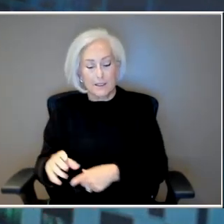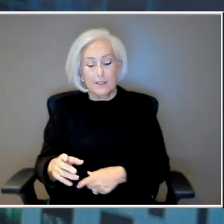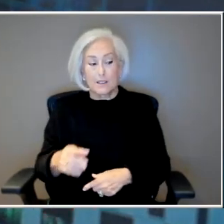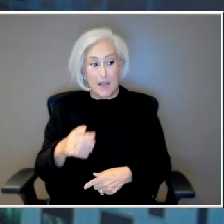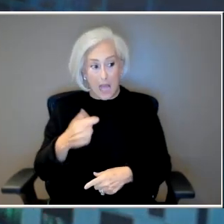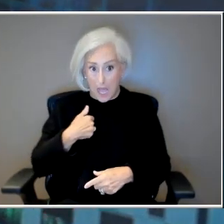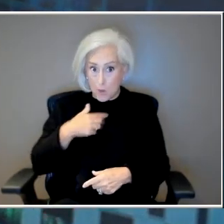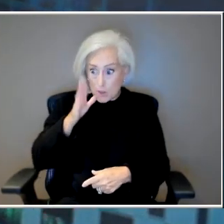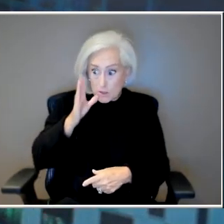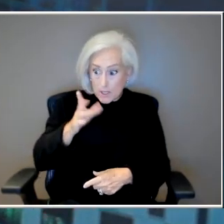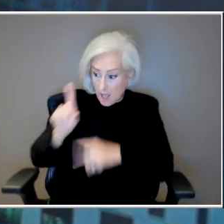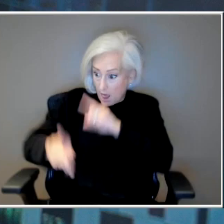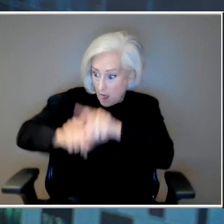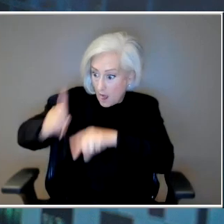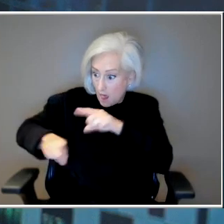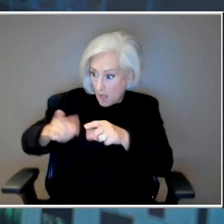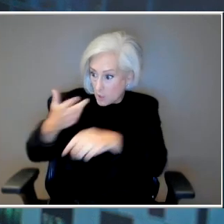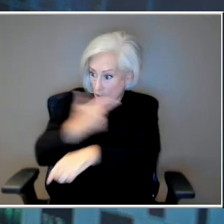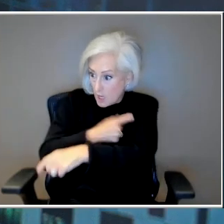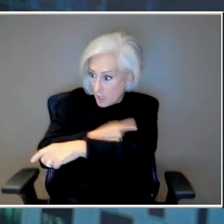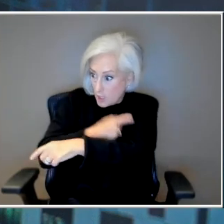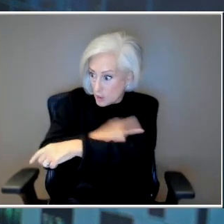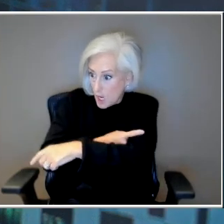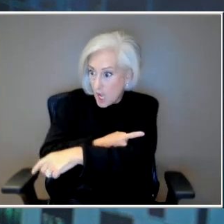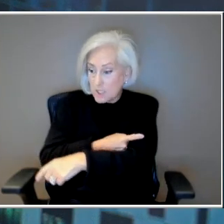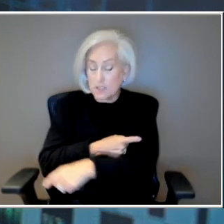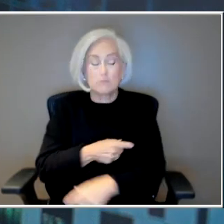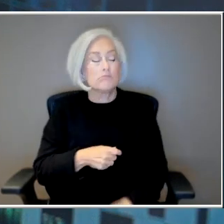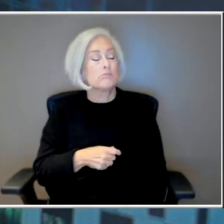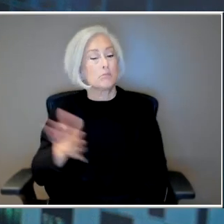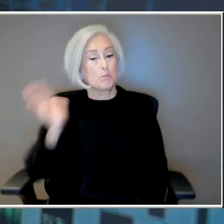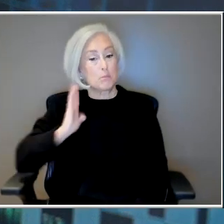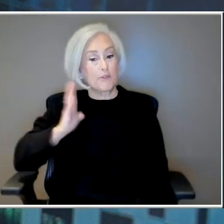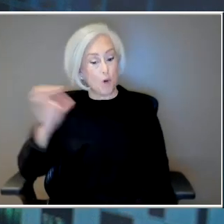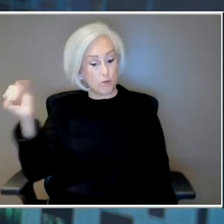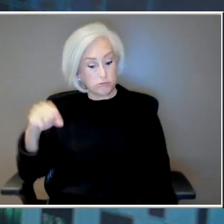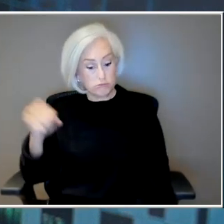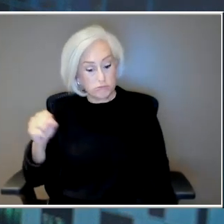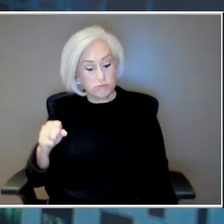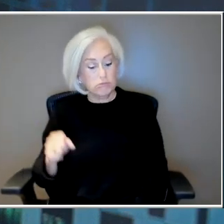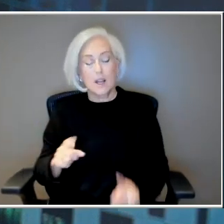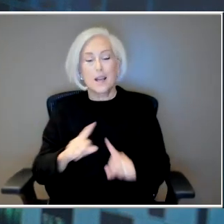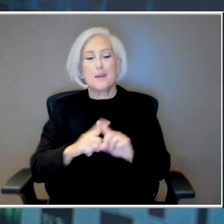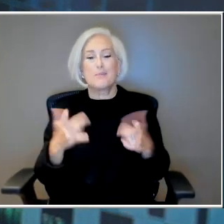for COVID than there used to be. Most people still get their flu shot. But, but